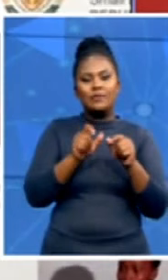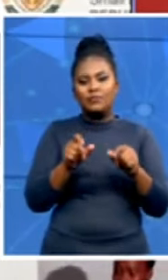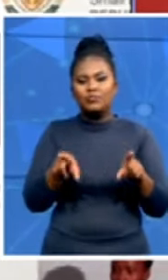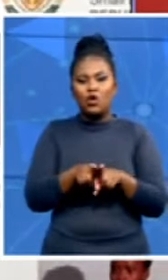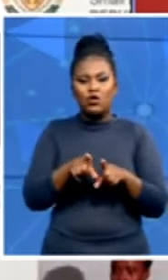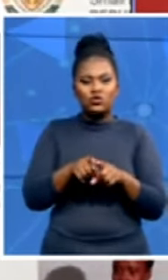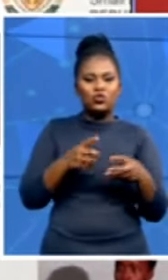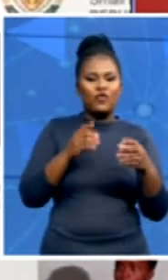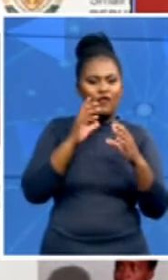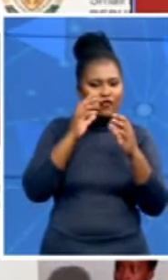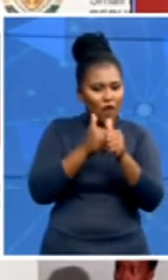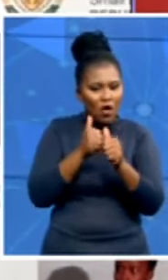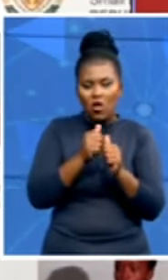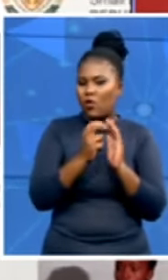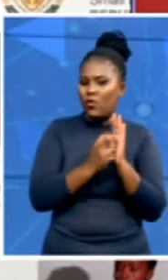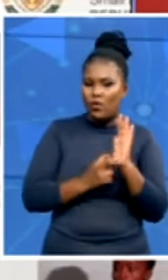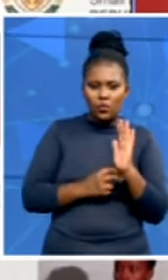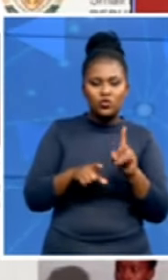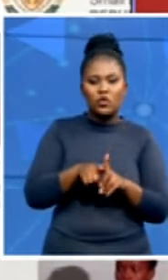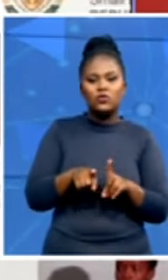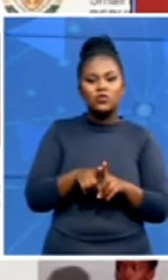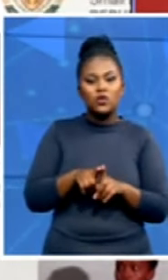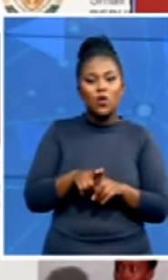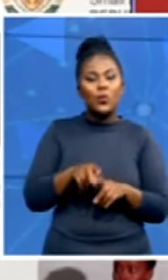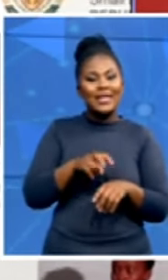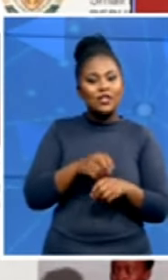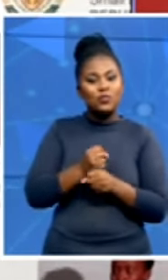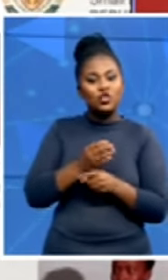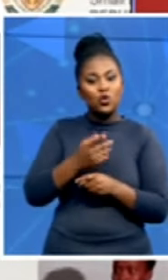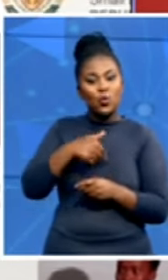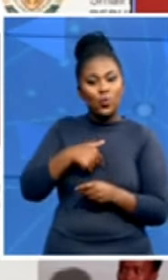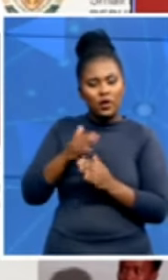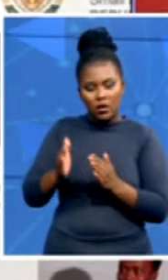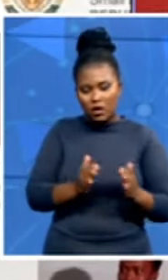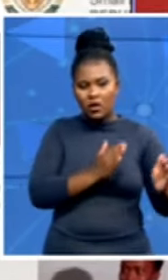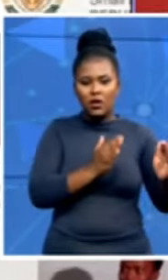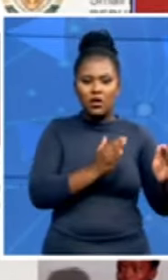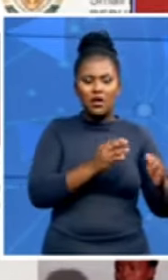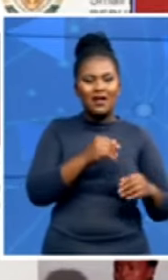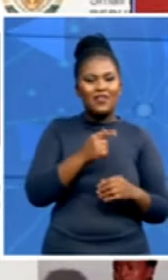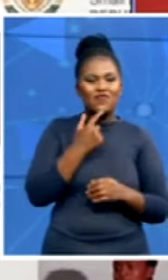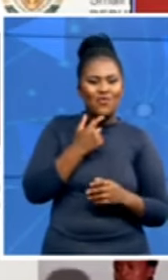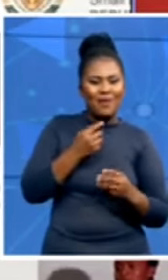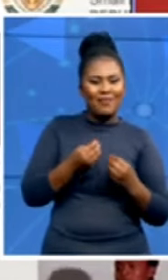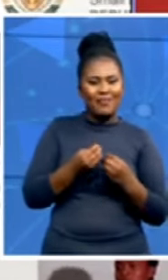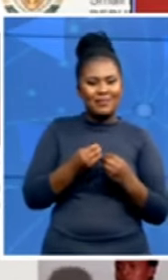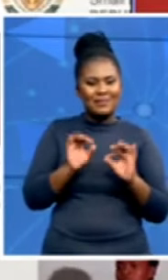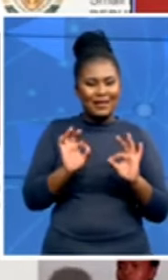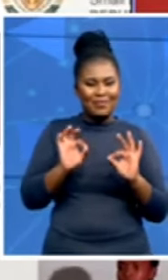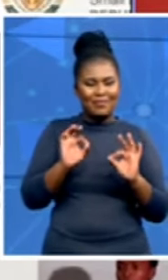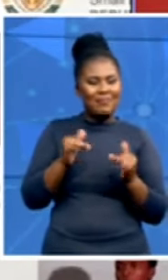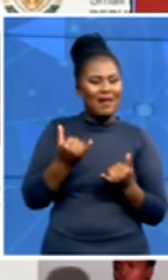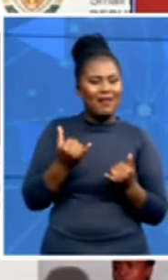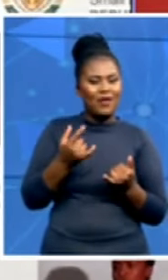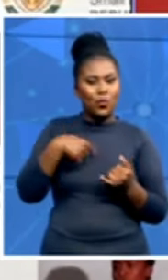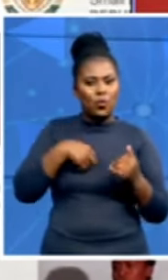but also at the same time do away with the red tapes that then exclude our people from participating in certain things. And